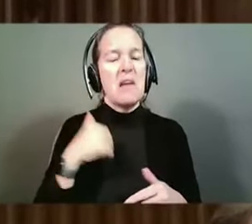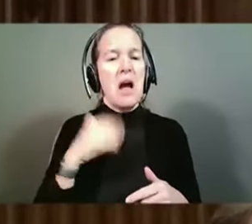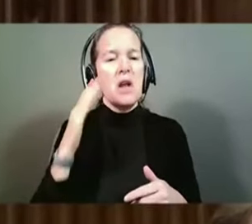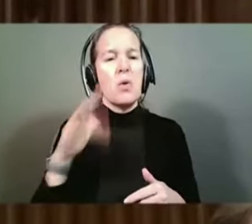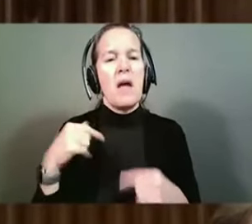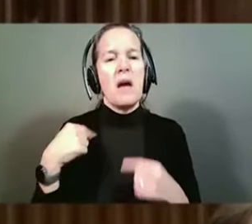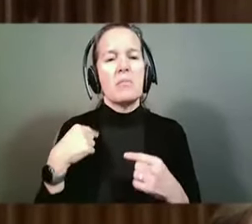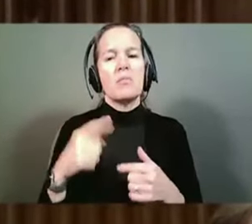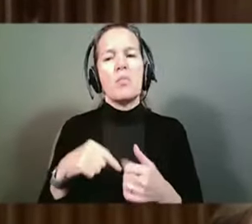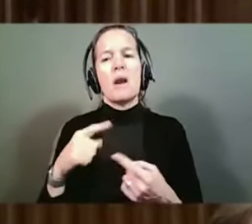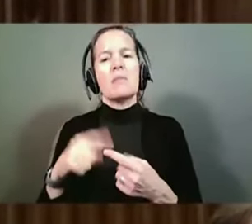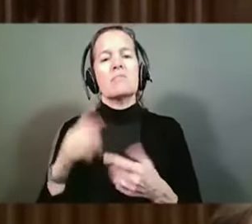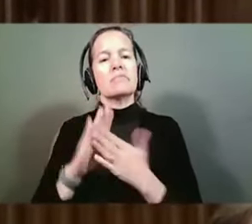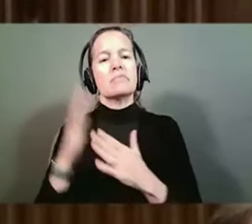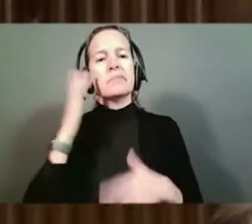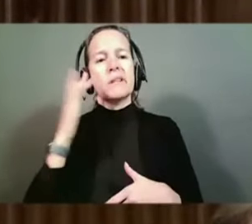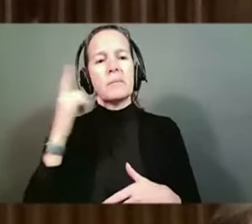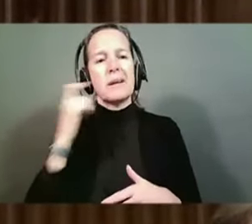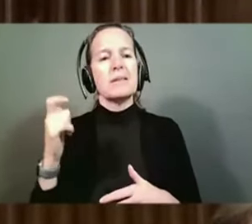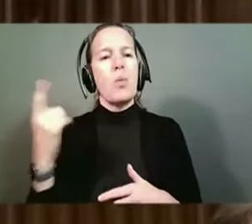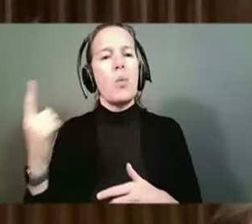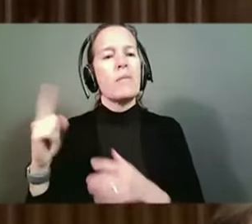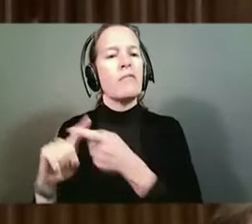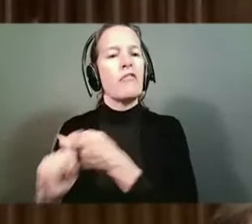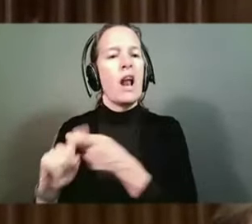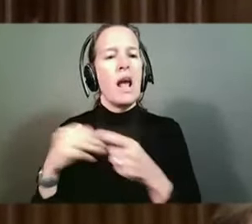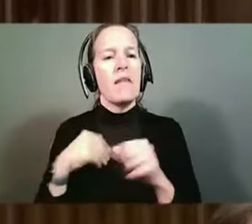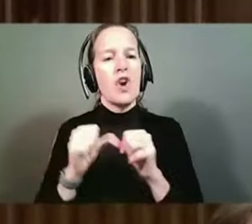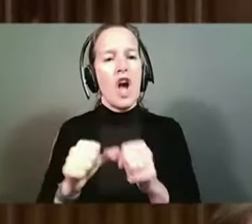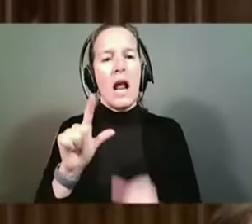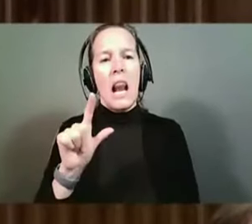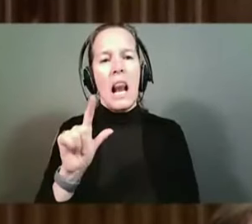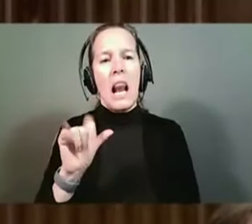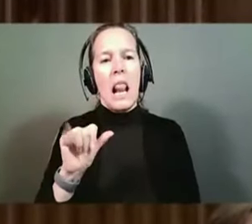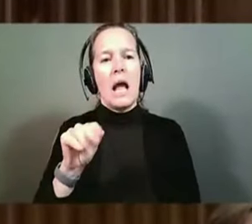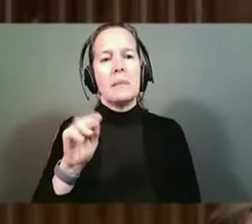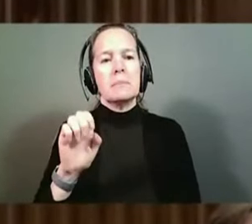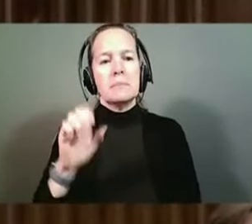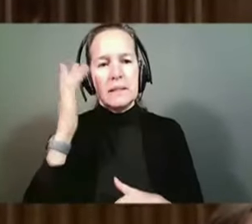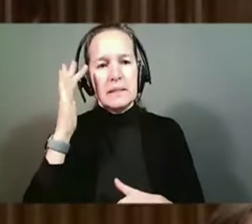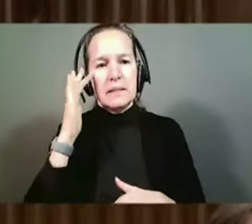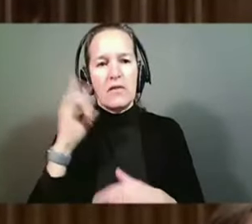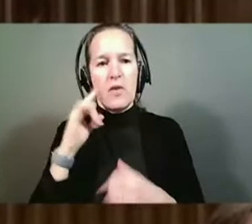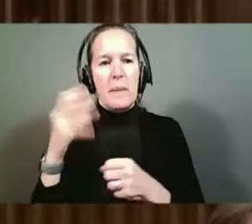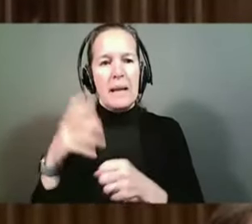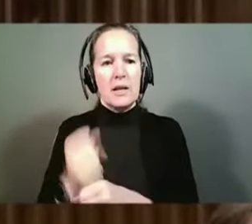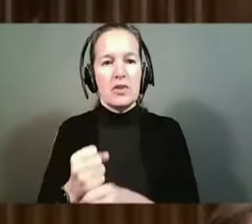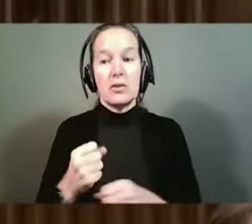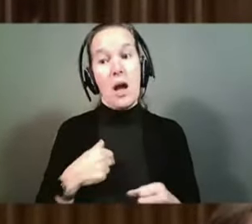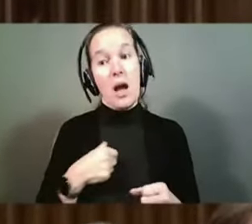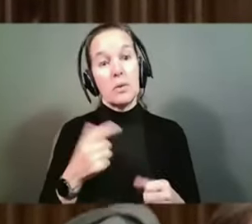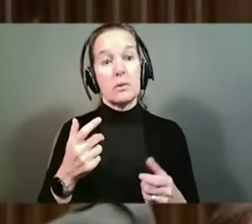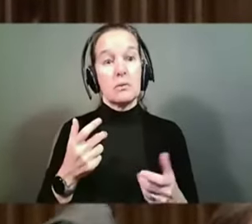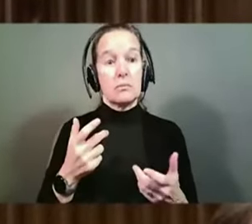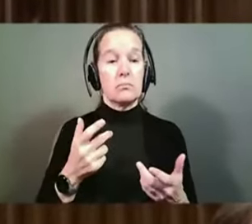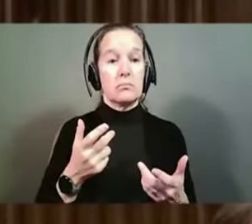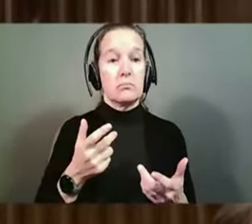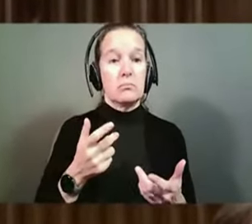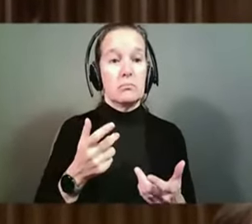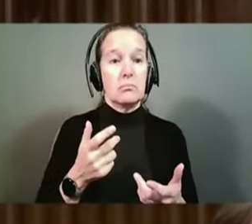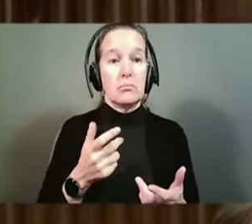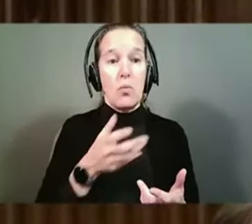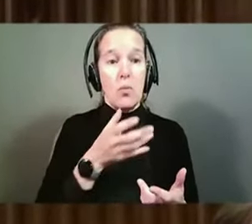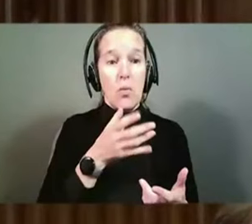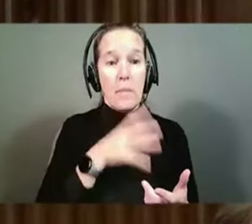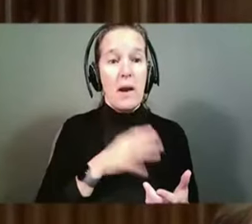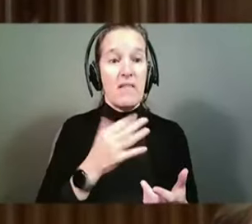friend who has lived with chronic Lyme for years. I was a young person of color, not elderly and white. Now, even the CDC's data